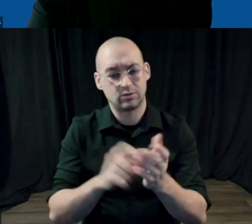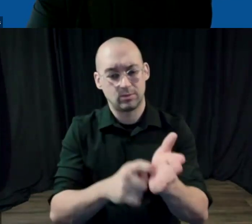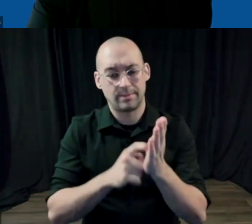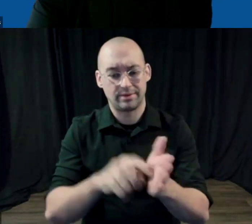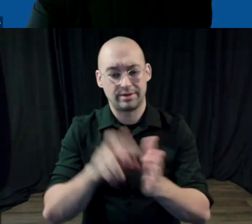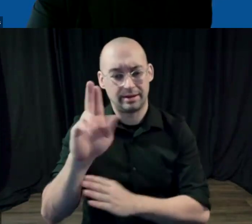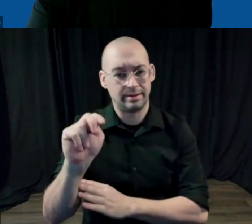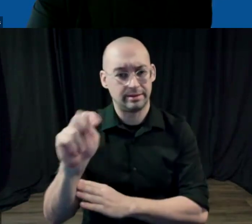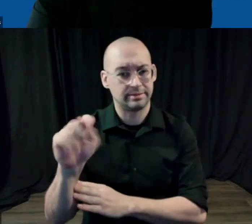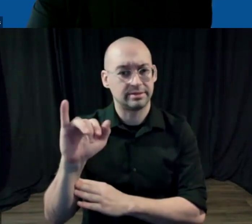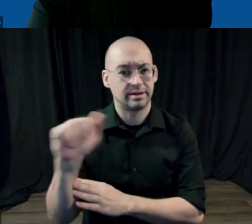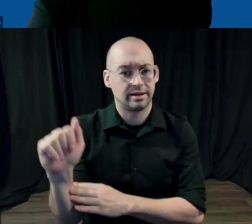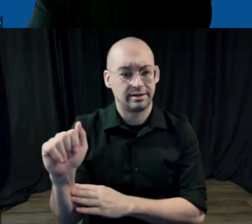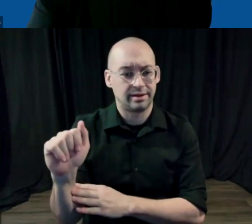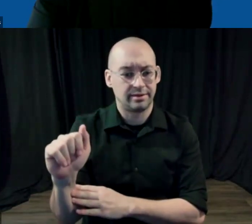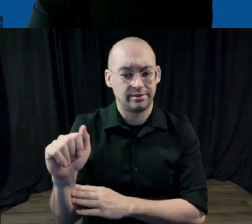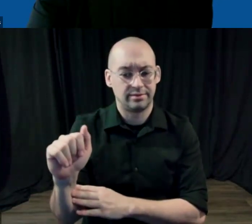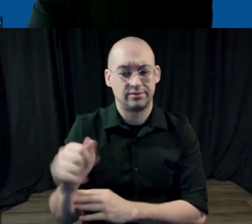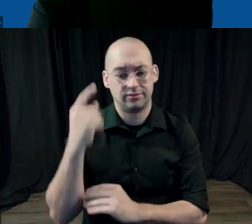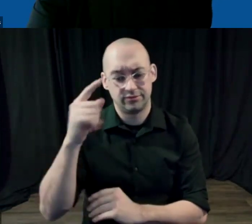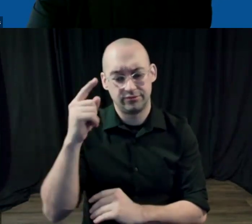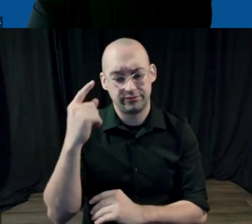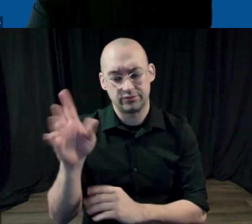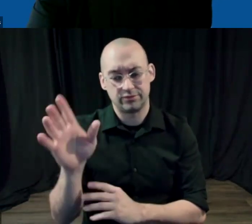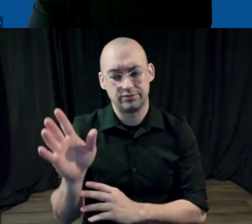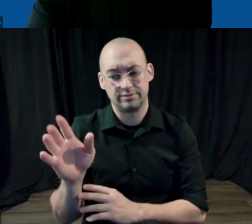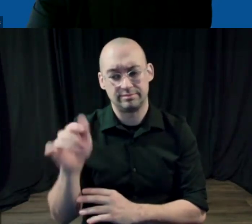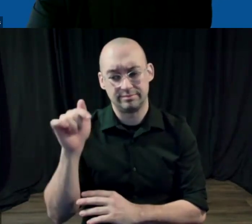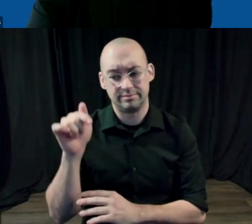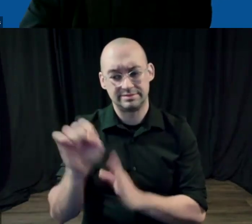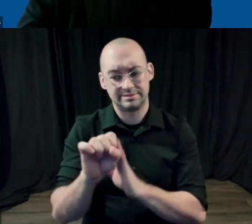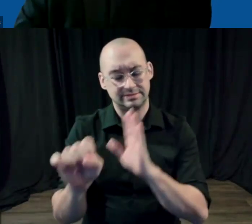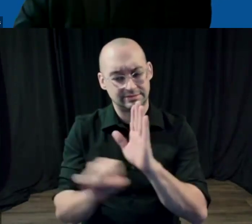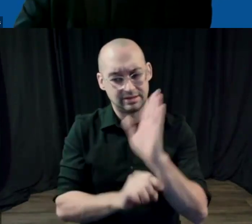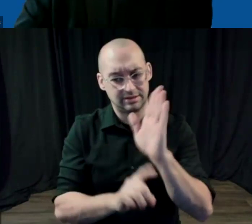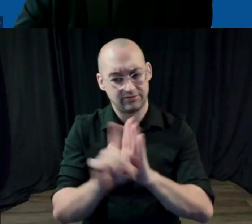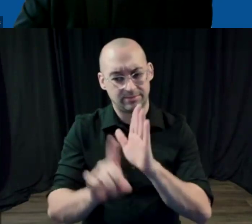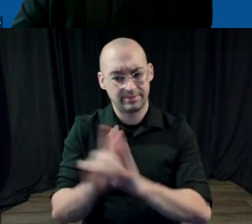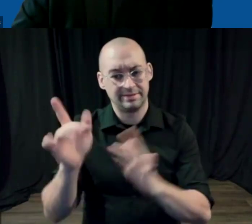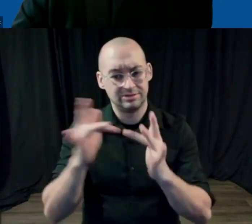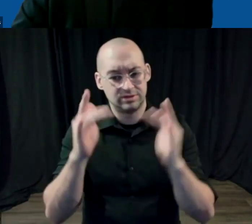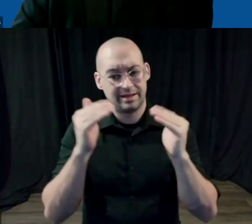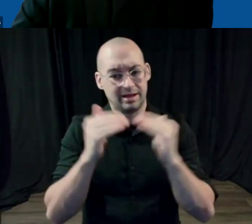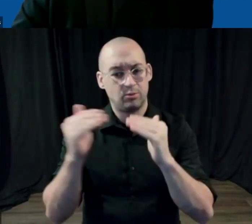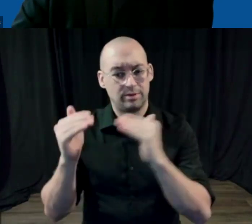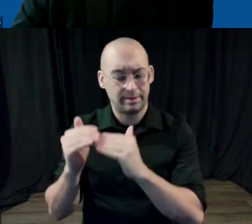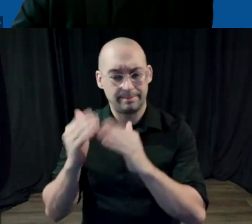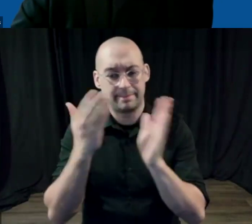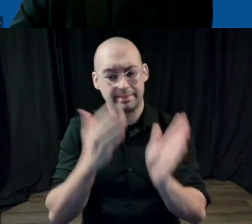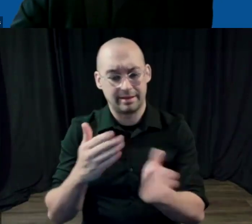NTIA in order for the state to develop a digital equity plan. We